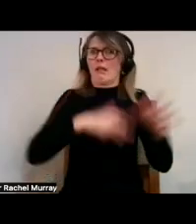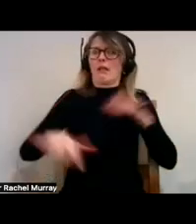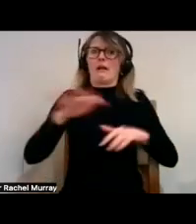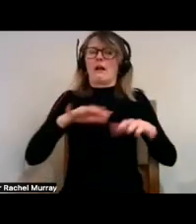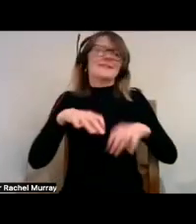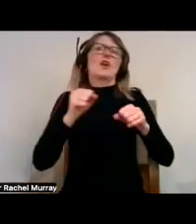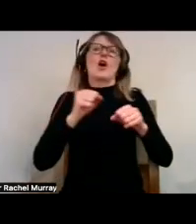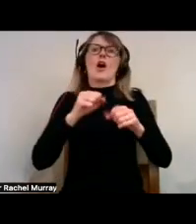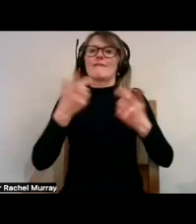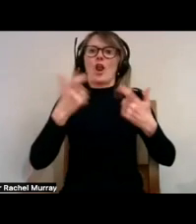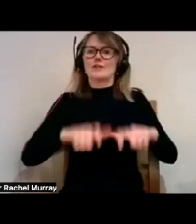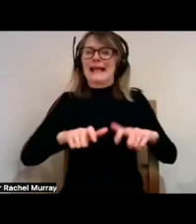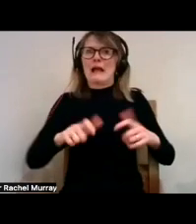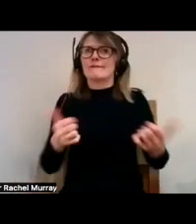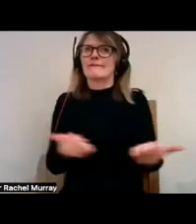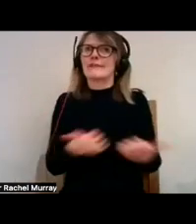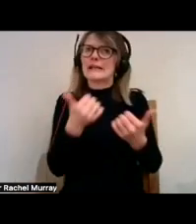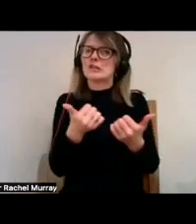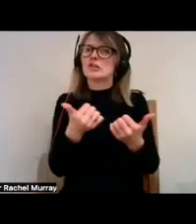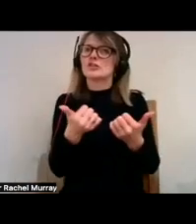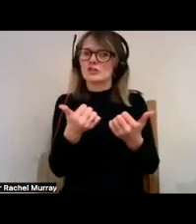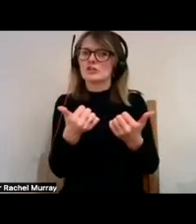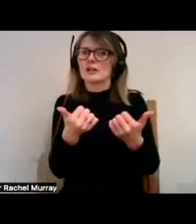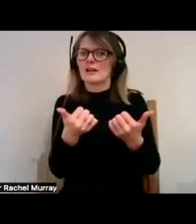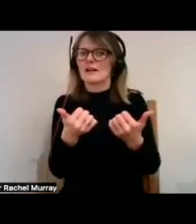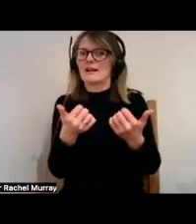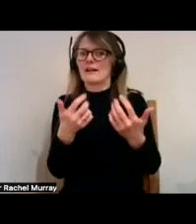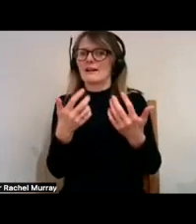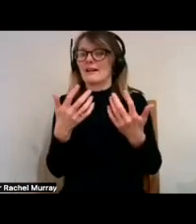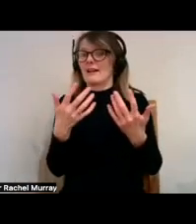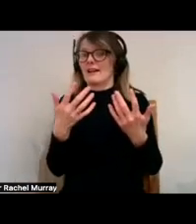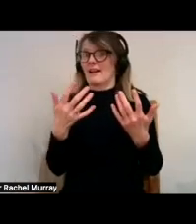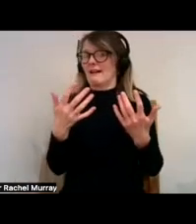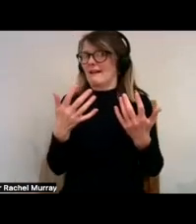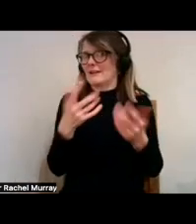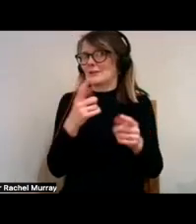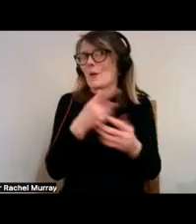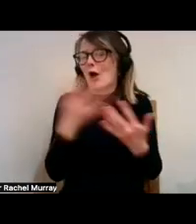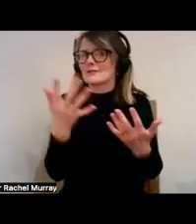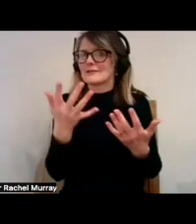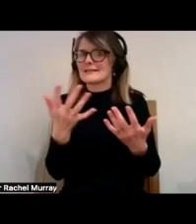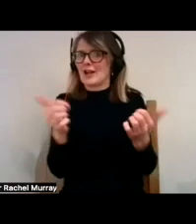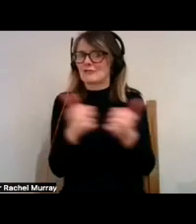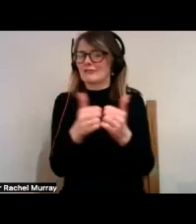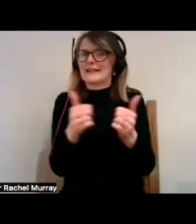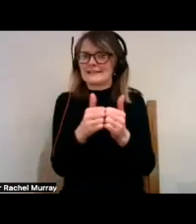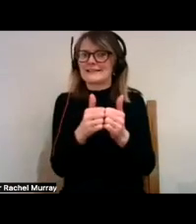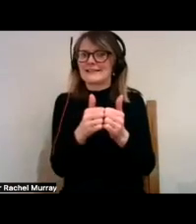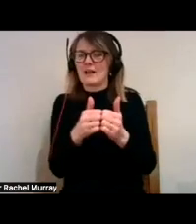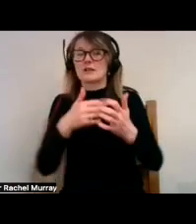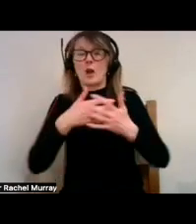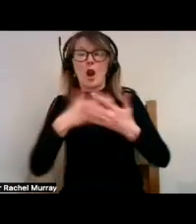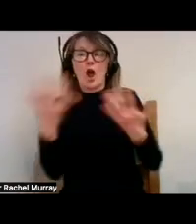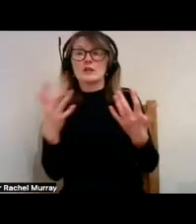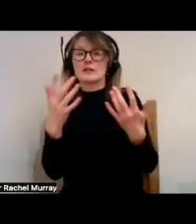busy again. And so although that's a massive amount of data to receive and to process and to engage with,